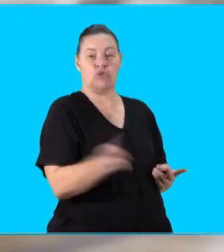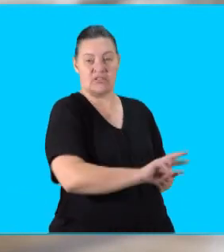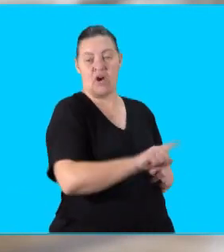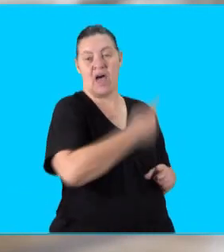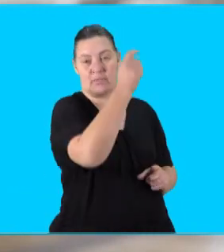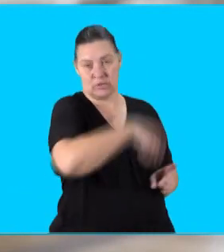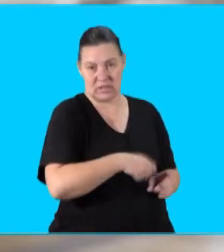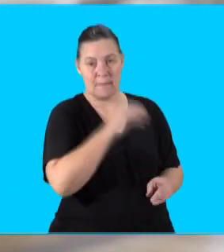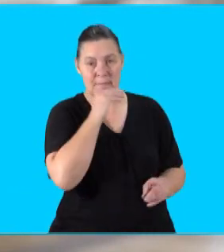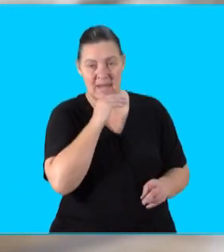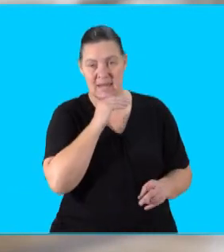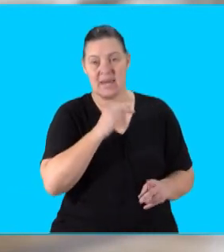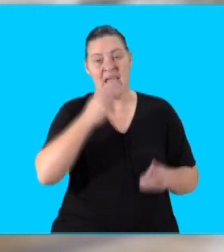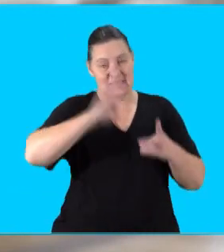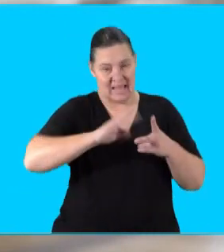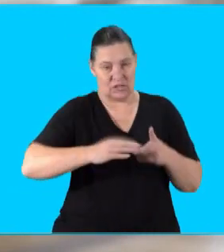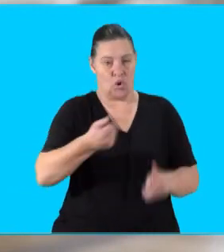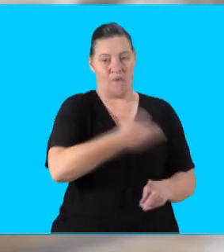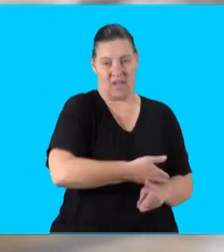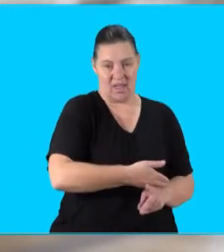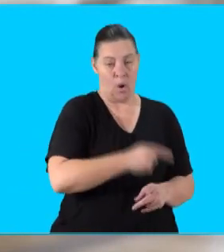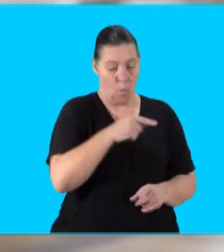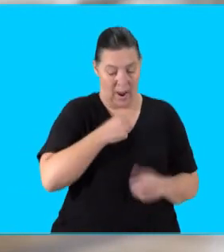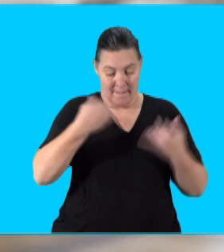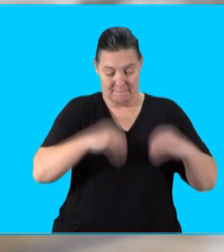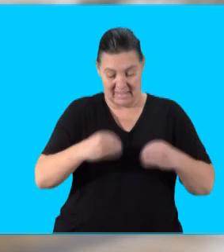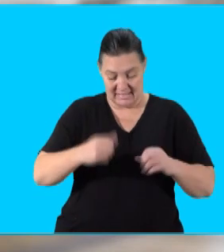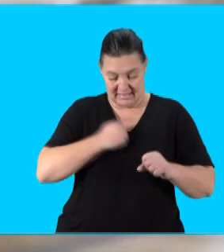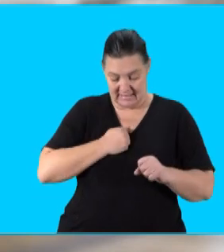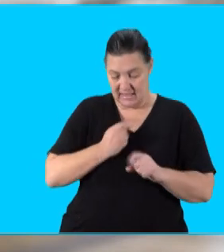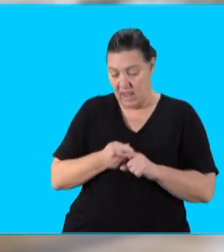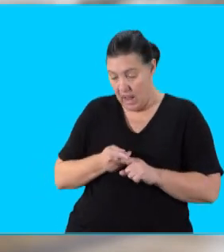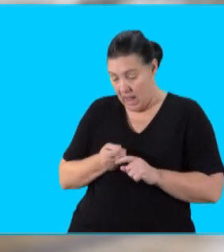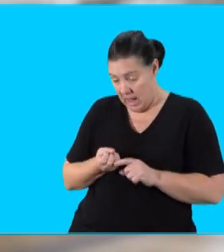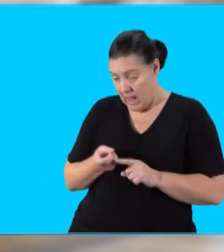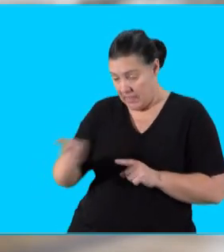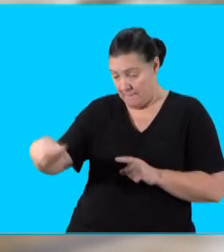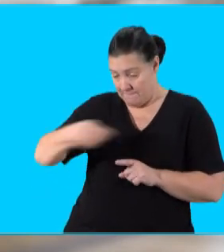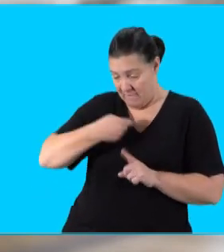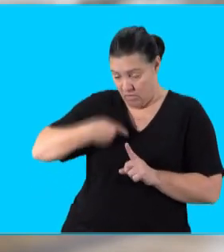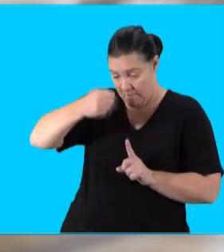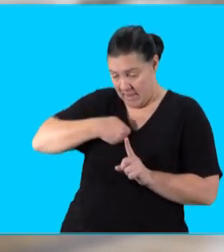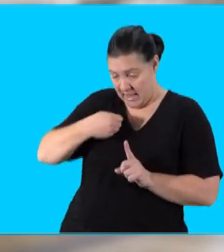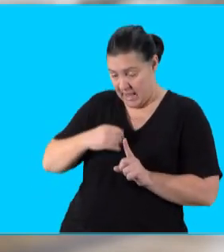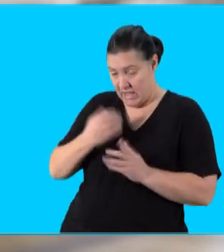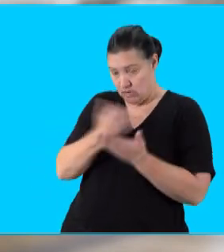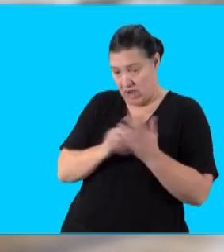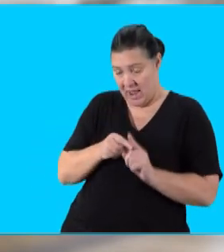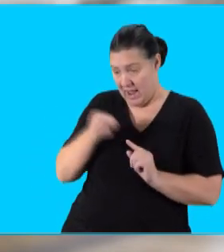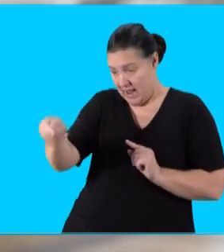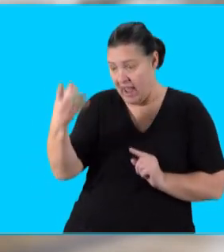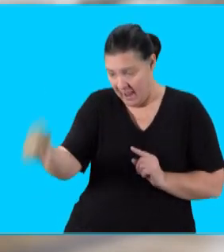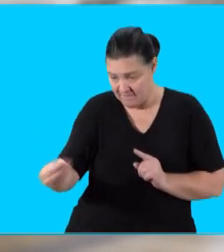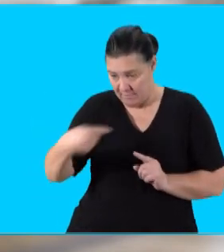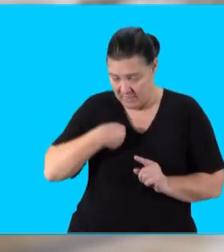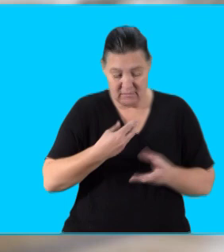call that a secondary offering because the shareholder has bought them before and owned those shares. Now selling them to another person, that would